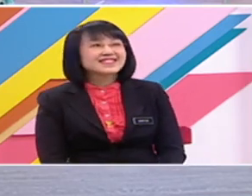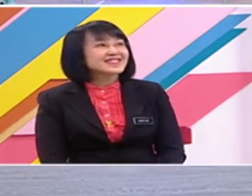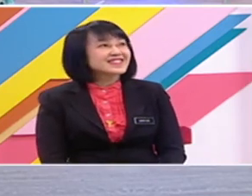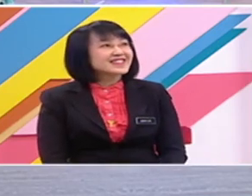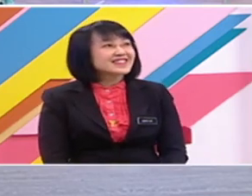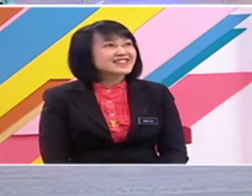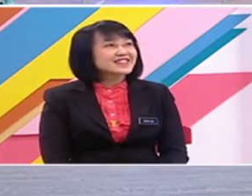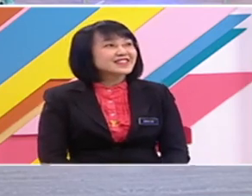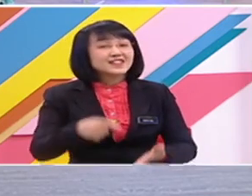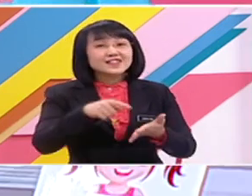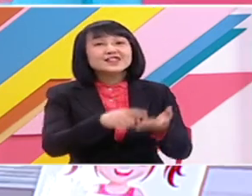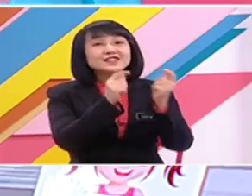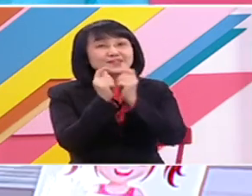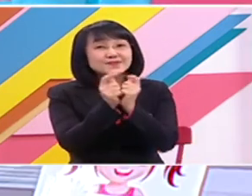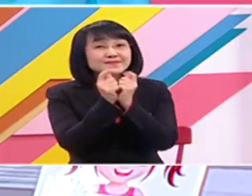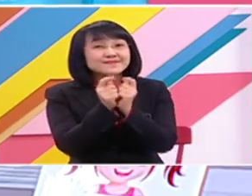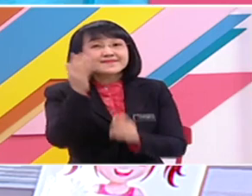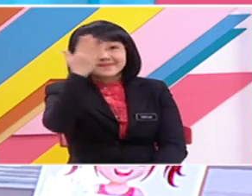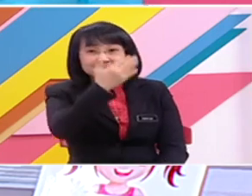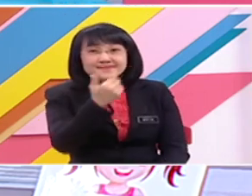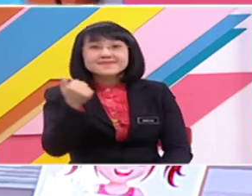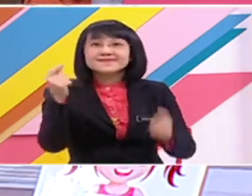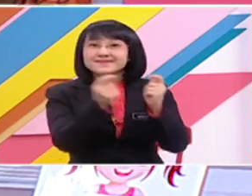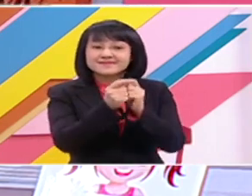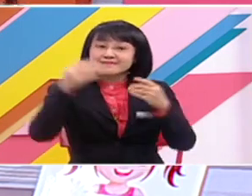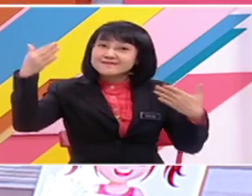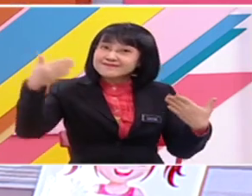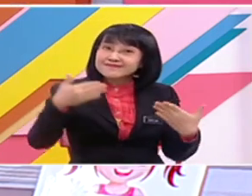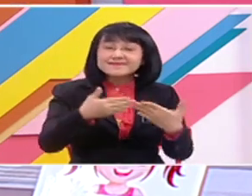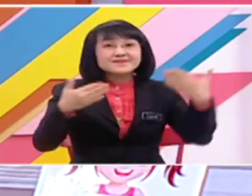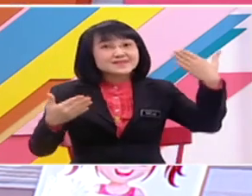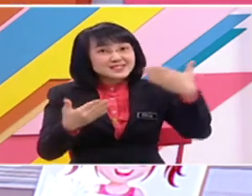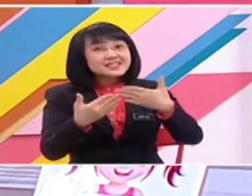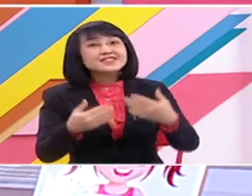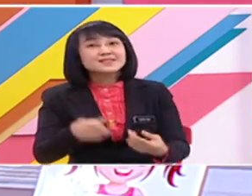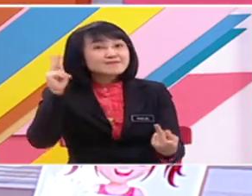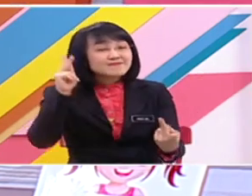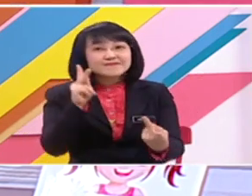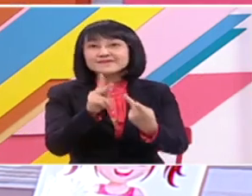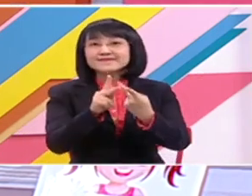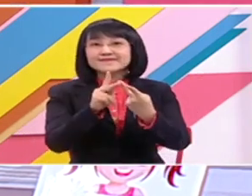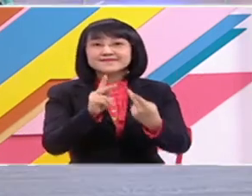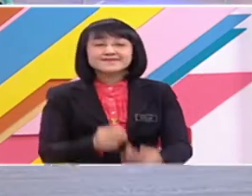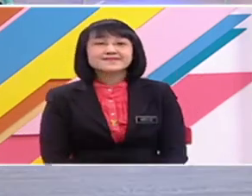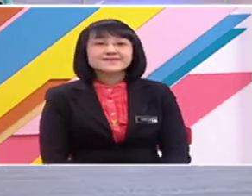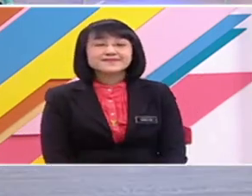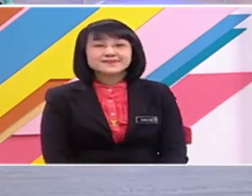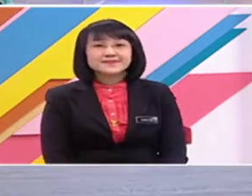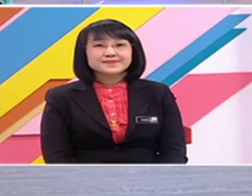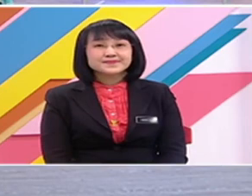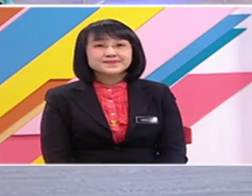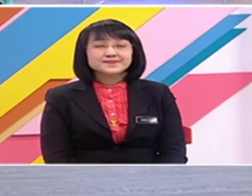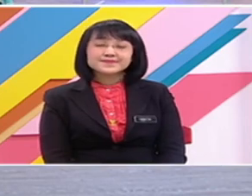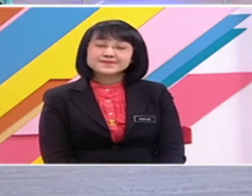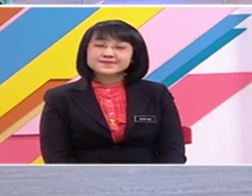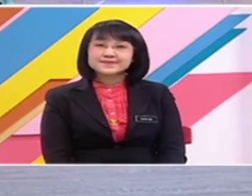one goes together because it looks nice together. Yeah. Same color. All right, teacher. Okay, so that means today we've learned,